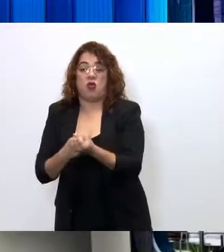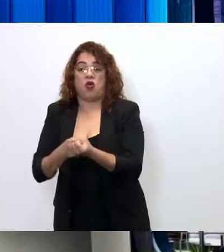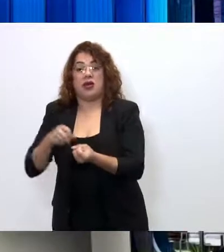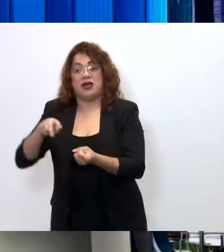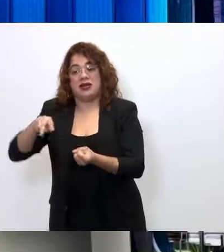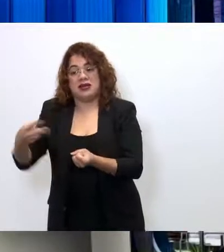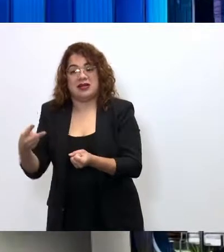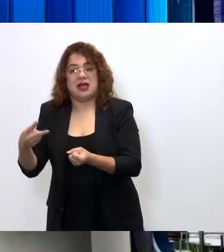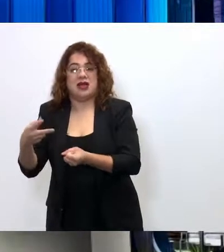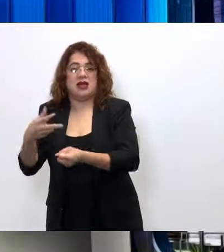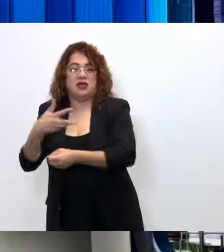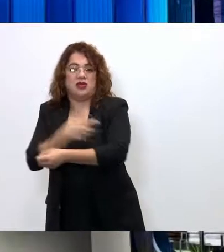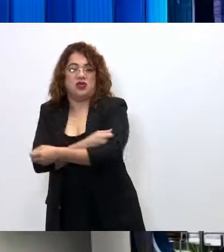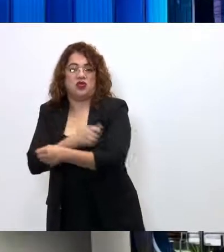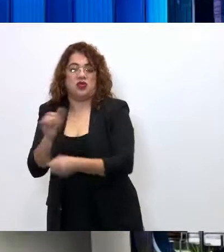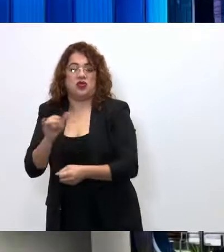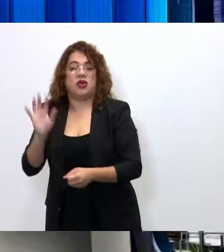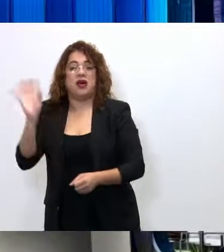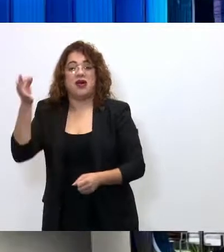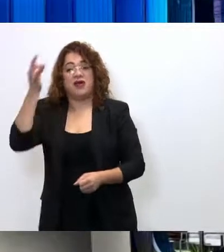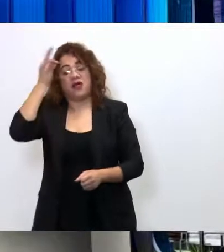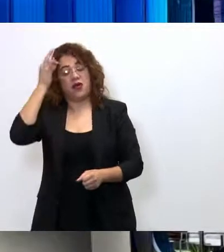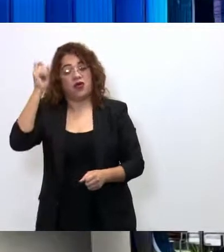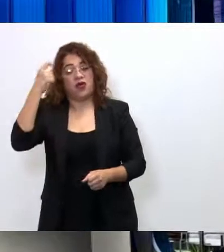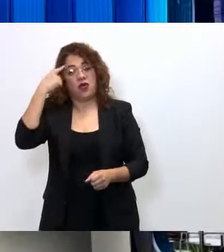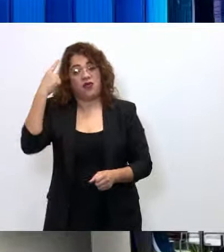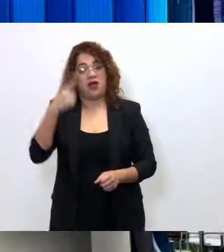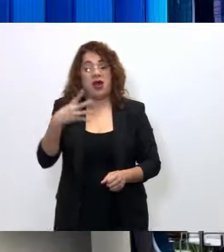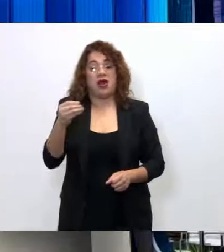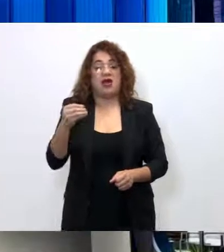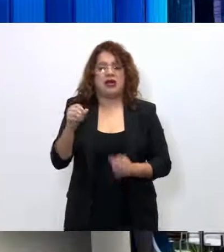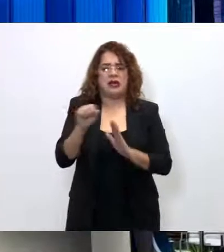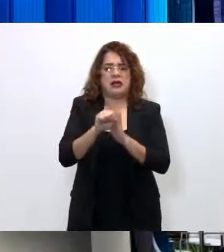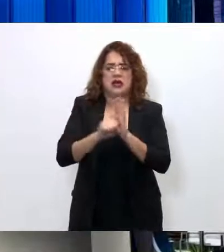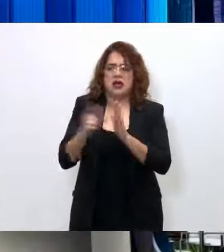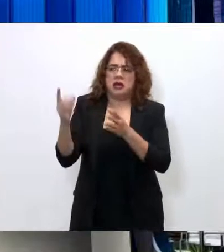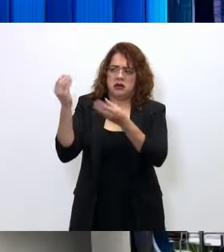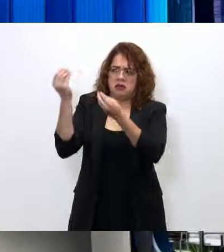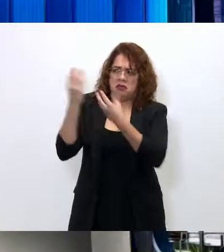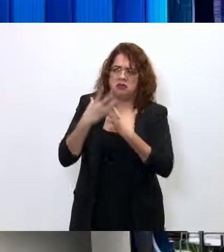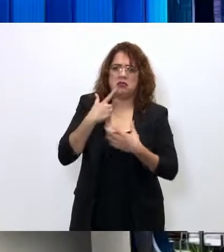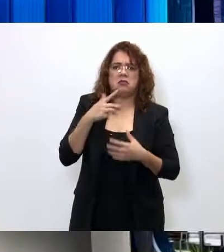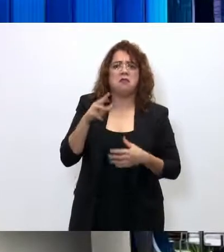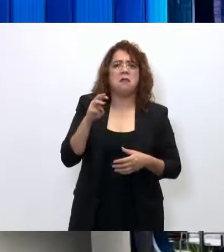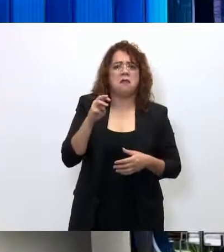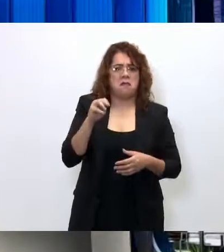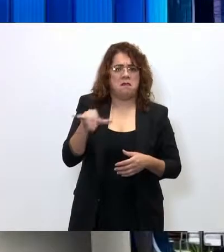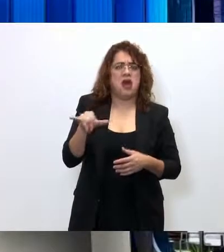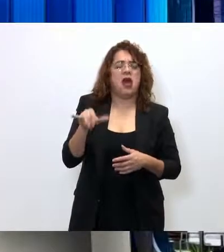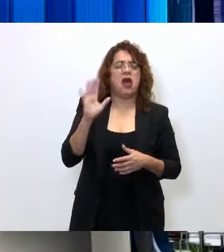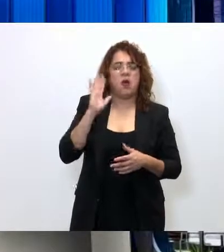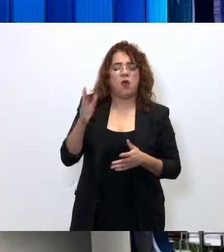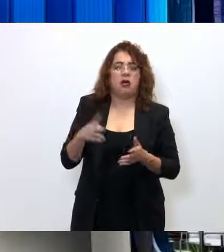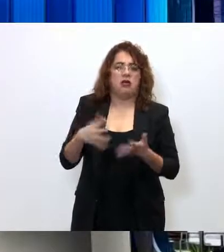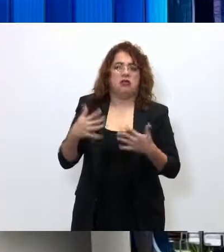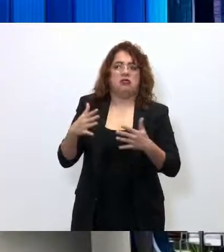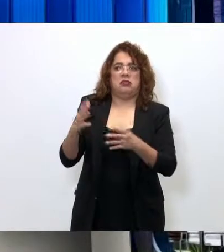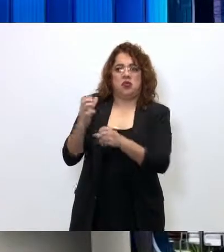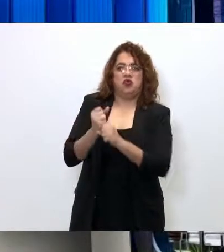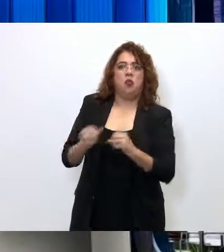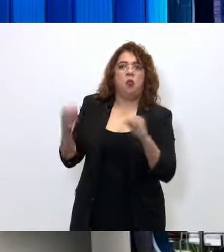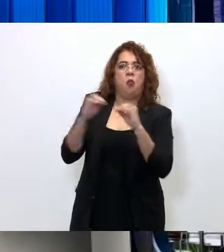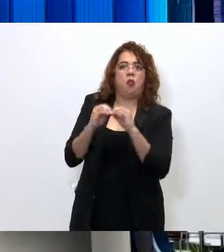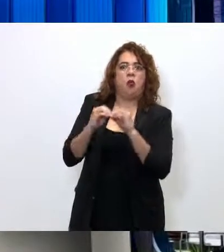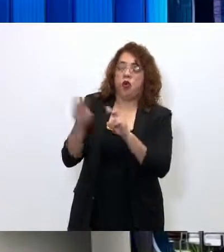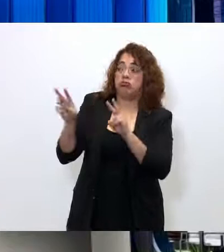federal government and the state is indicating that starting in May, we'll see quite a bit more. And so we are anticipating